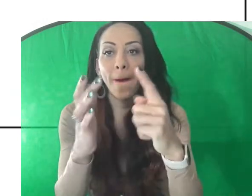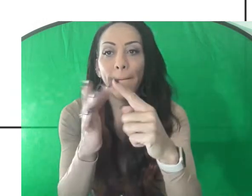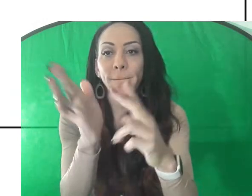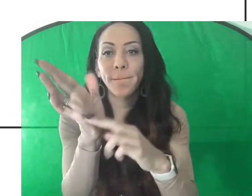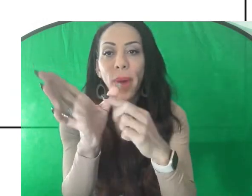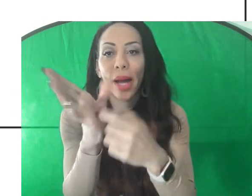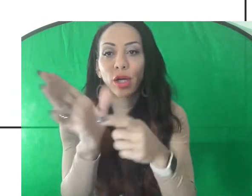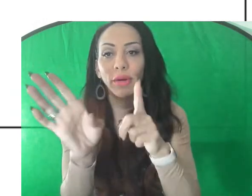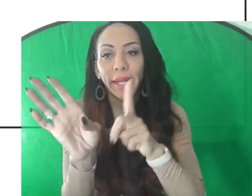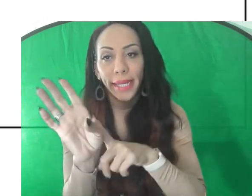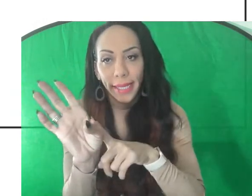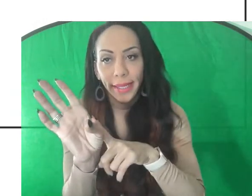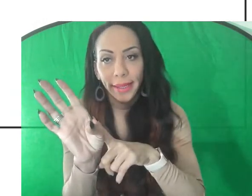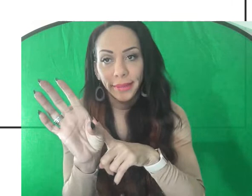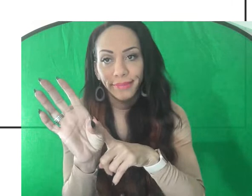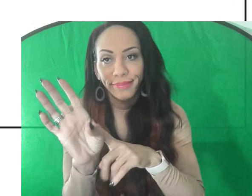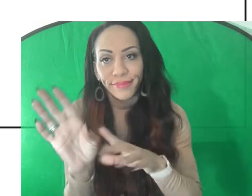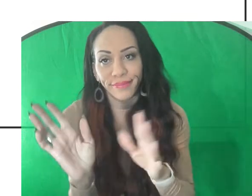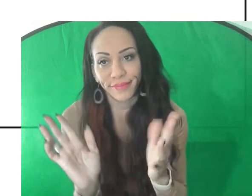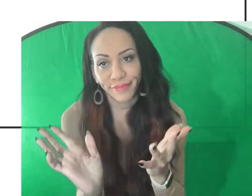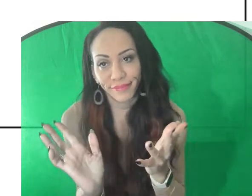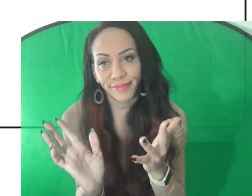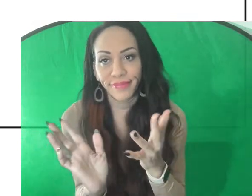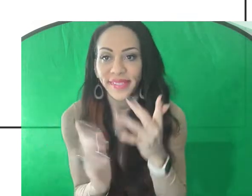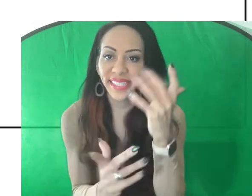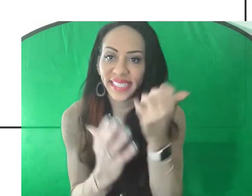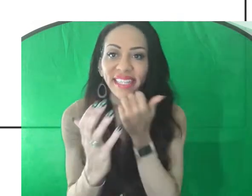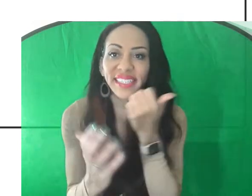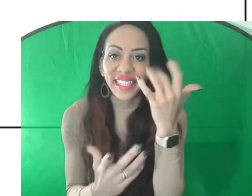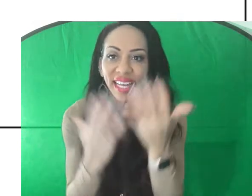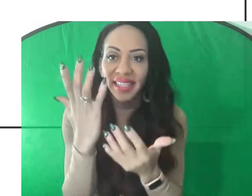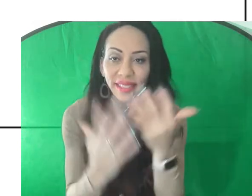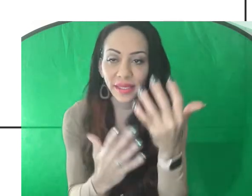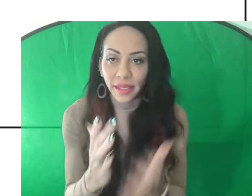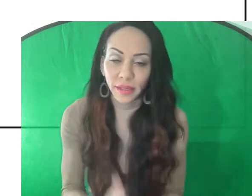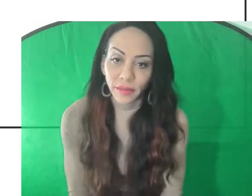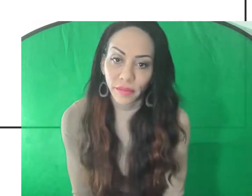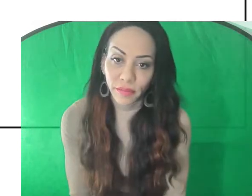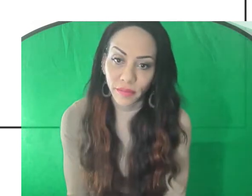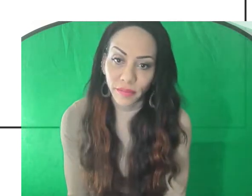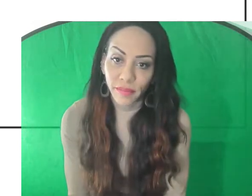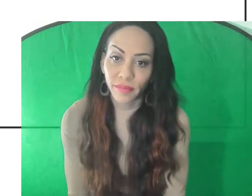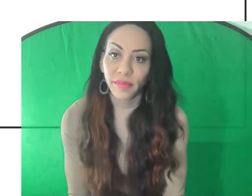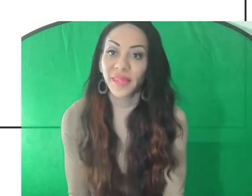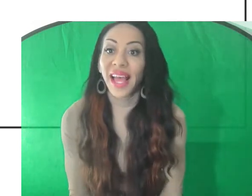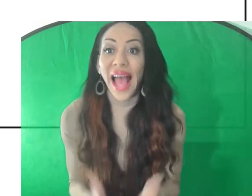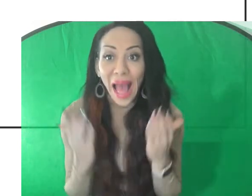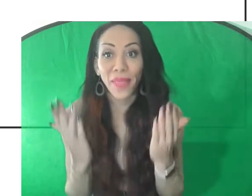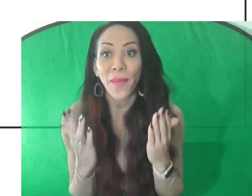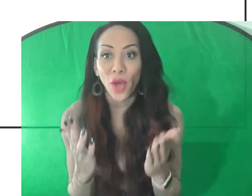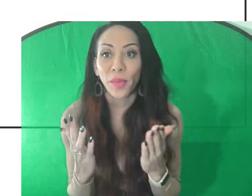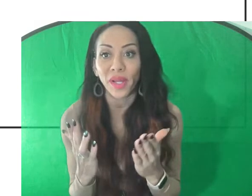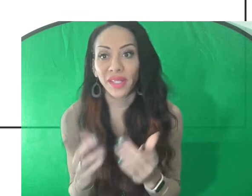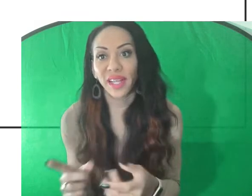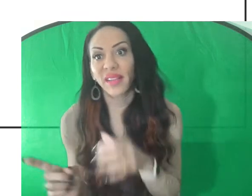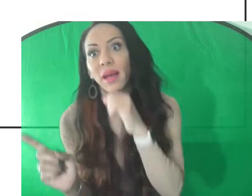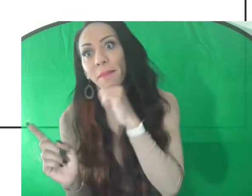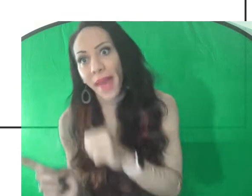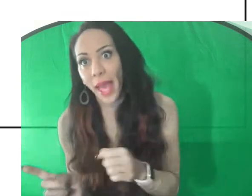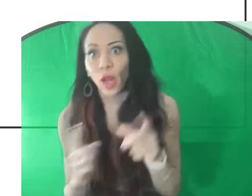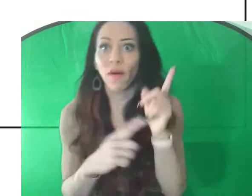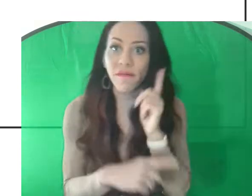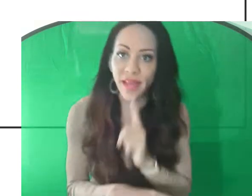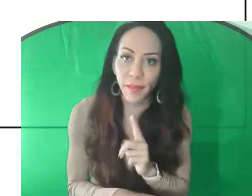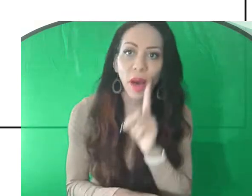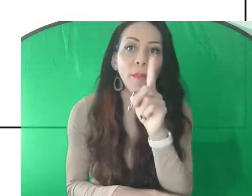you know. Whilst it's whilst it's binary at the moment, there are studies that are coming